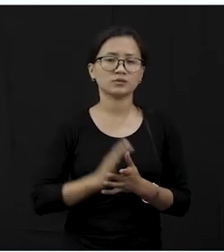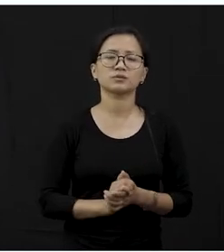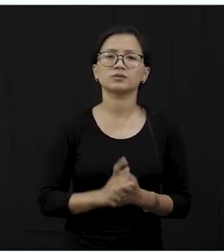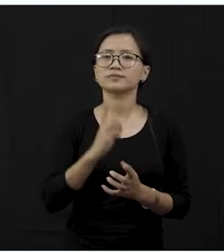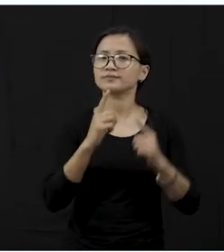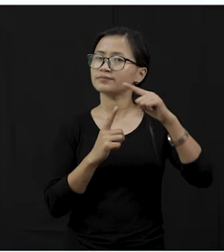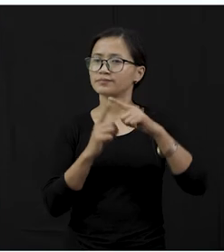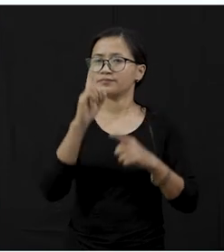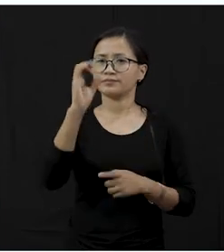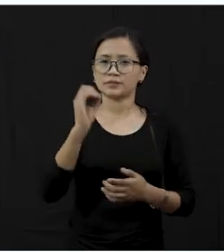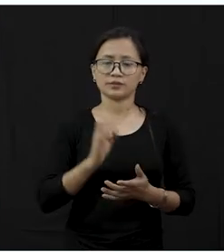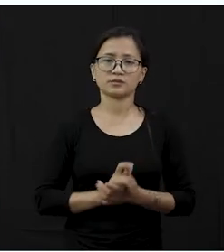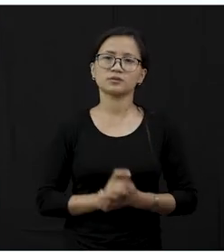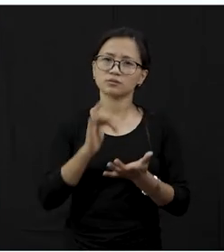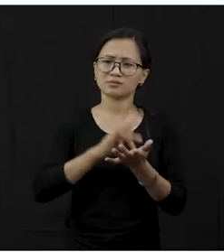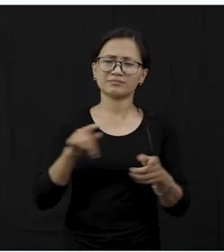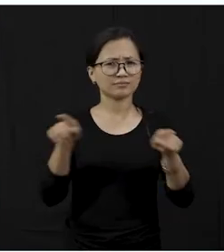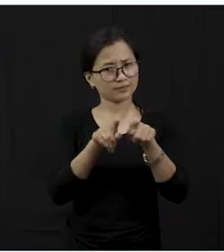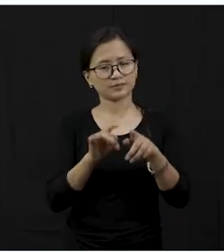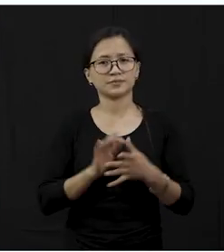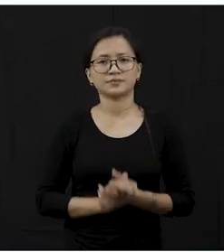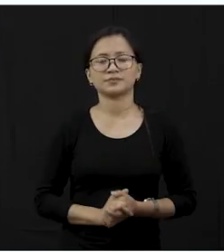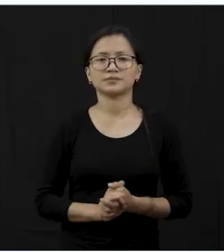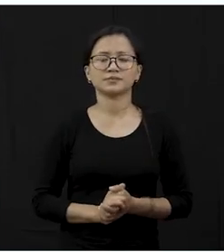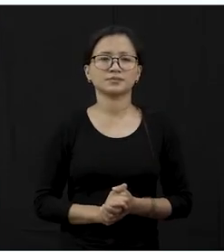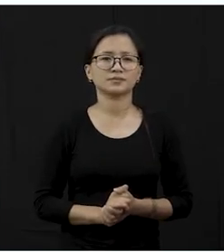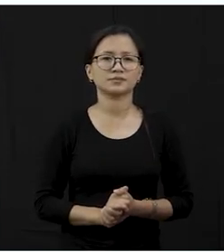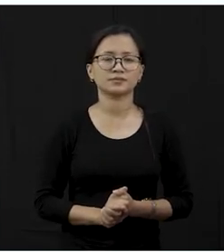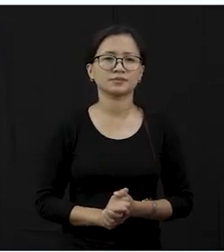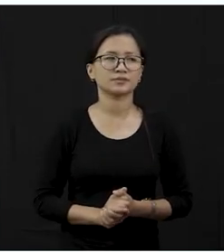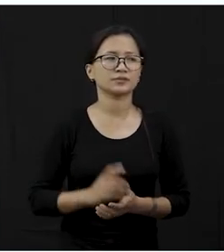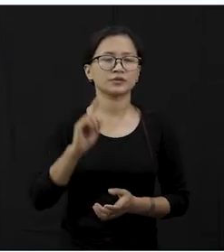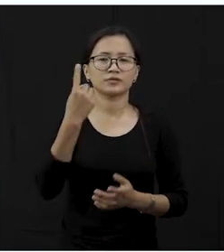just like the place value chart. So